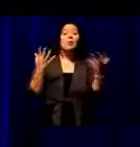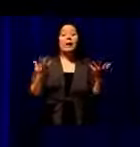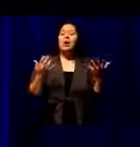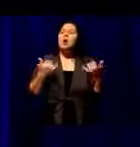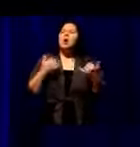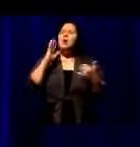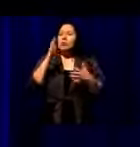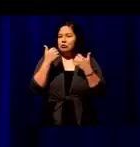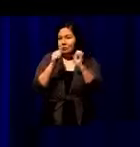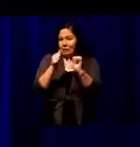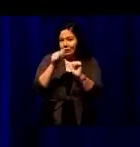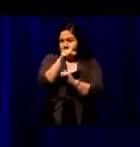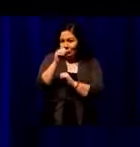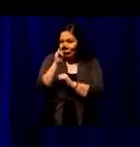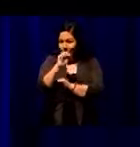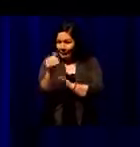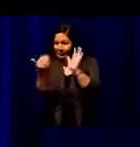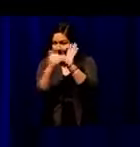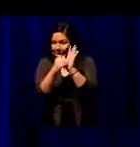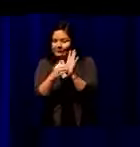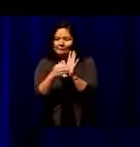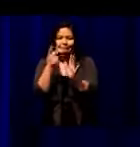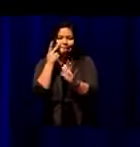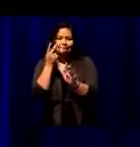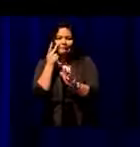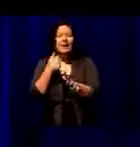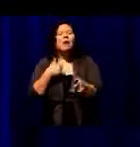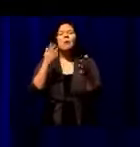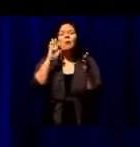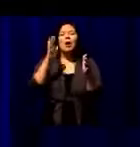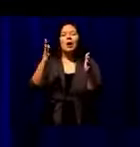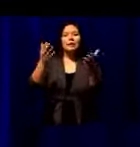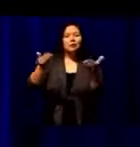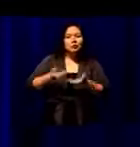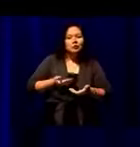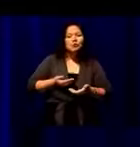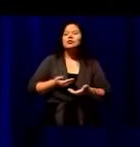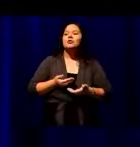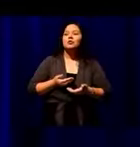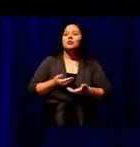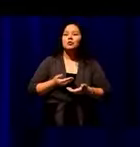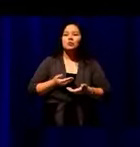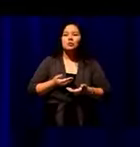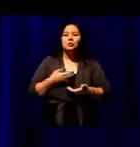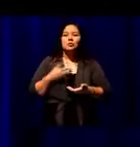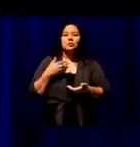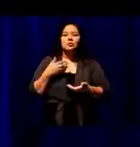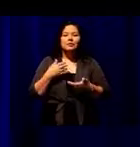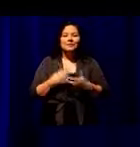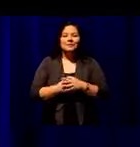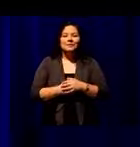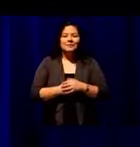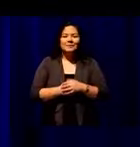try this Zoom thing again. I'd like to introduce